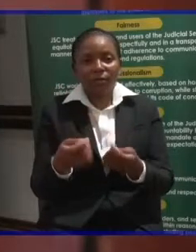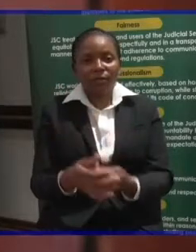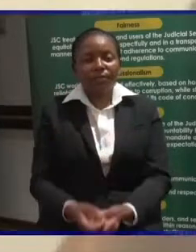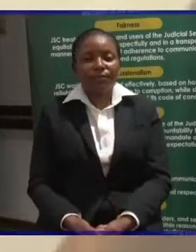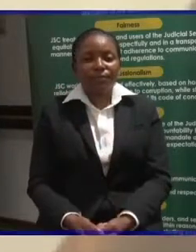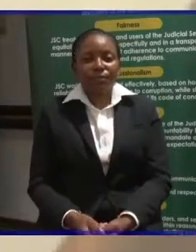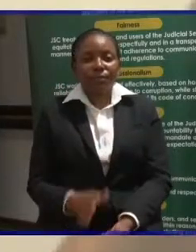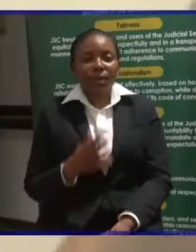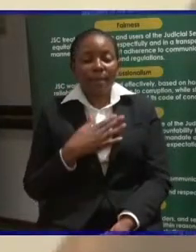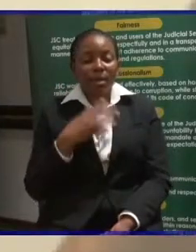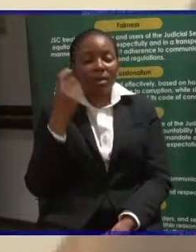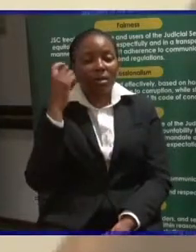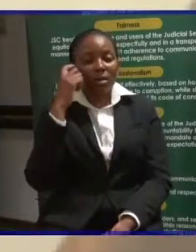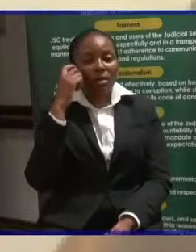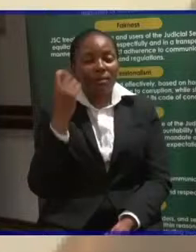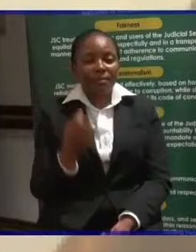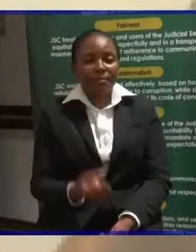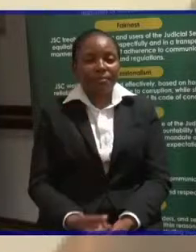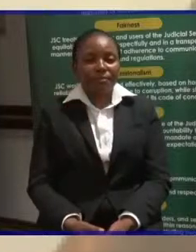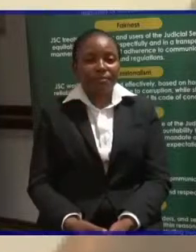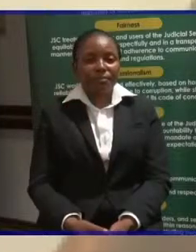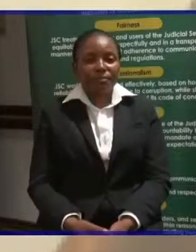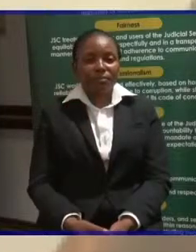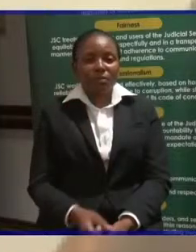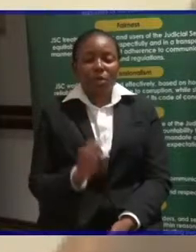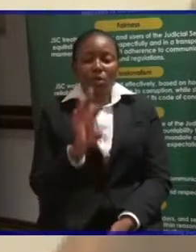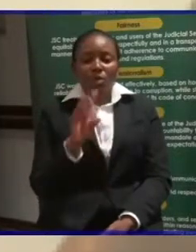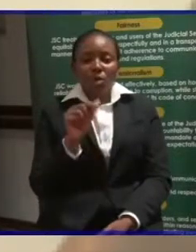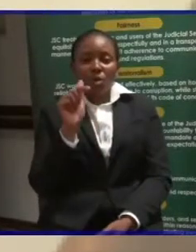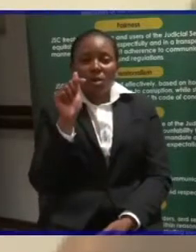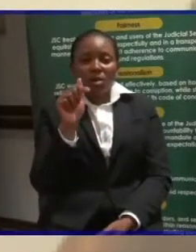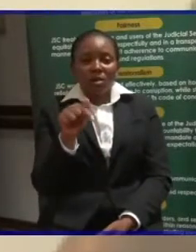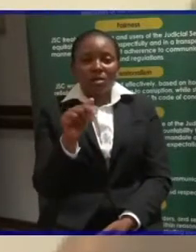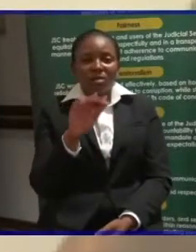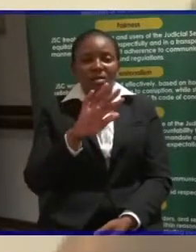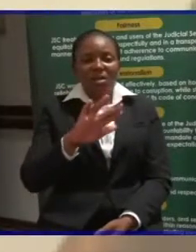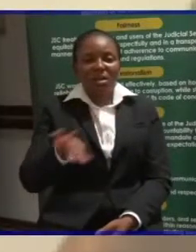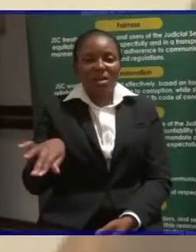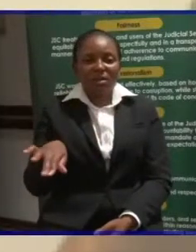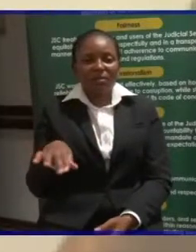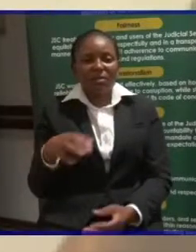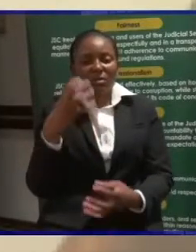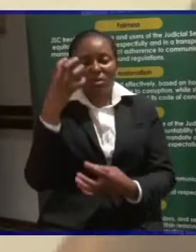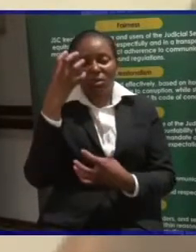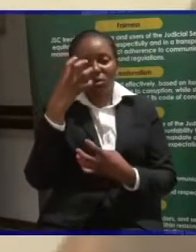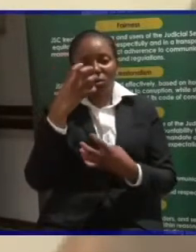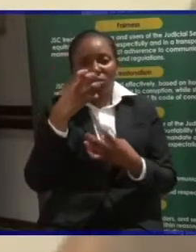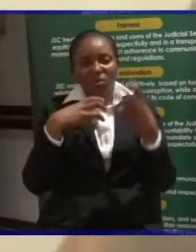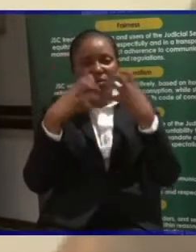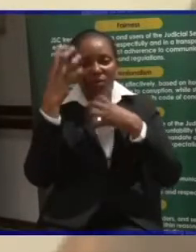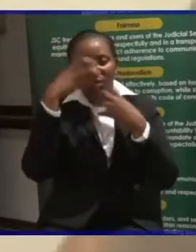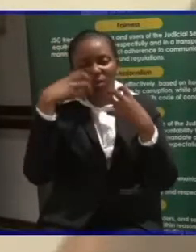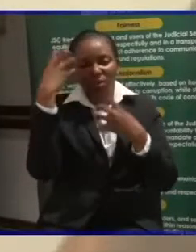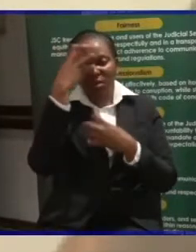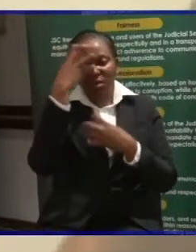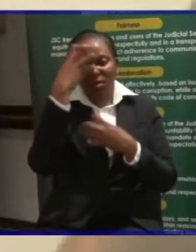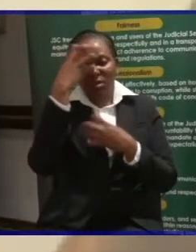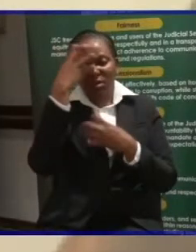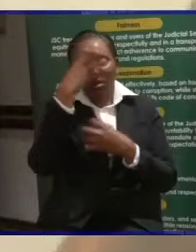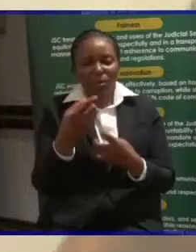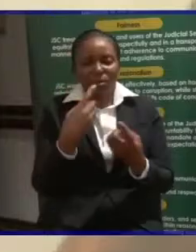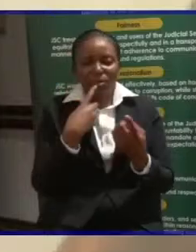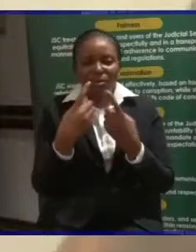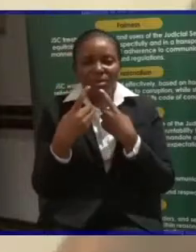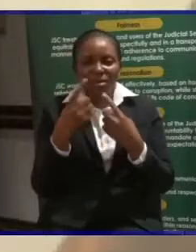That's my answer. Thank you. So that I'm left unconfused. Is it therefore your position